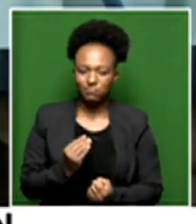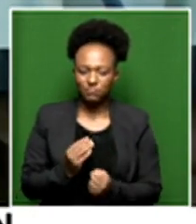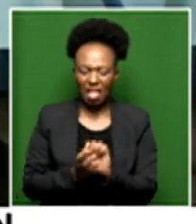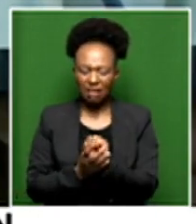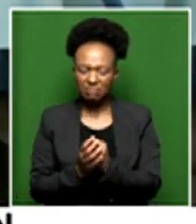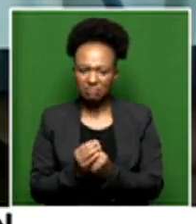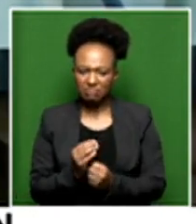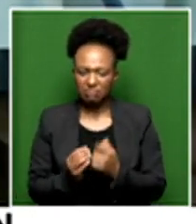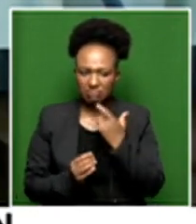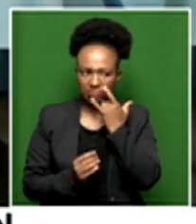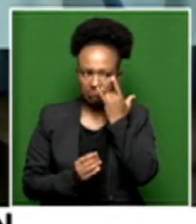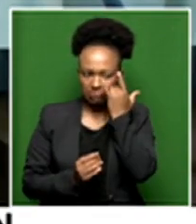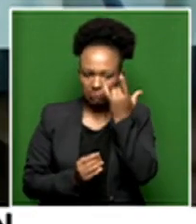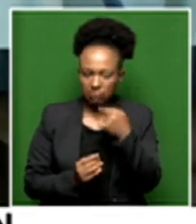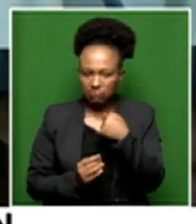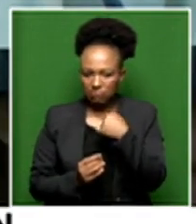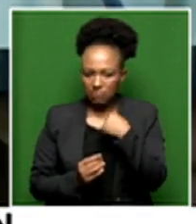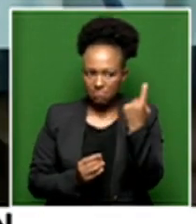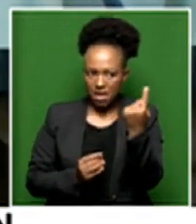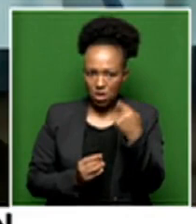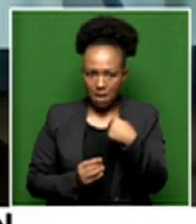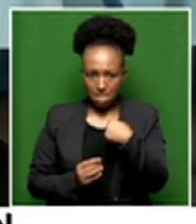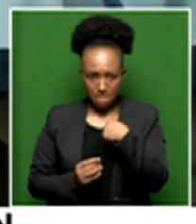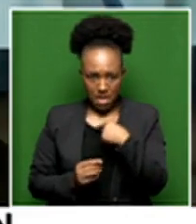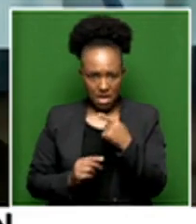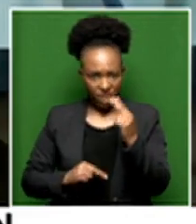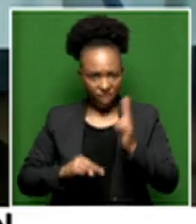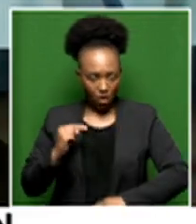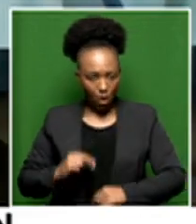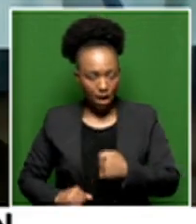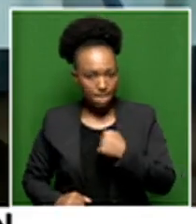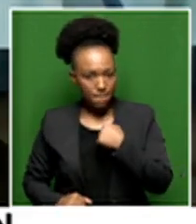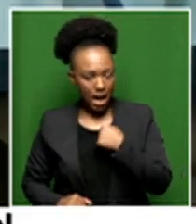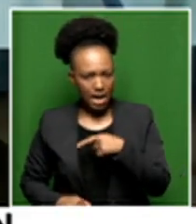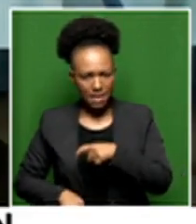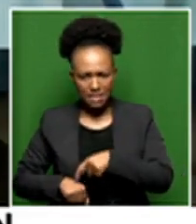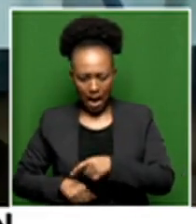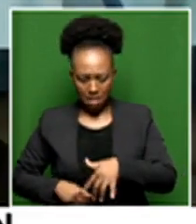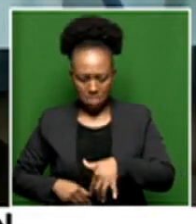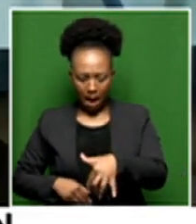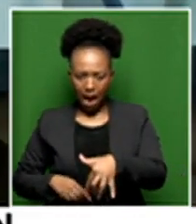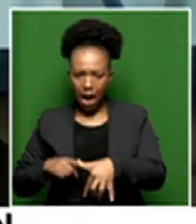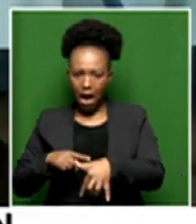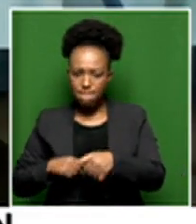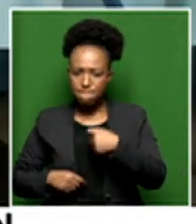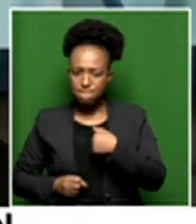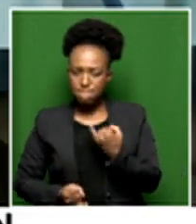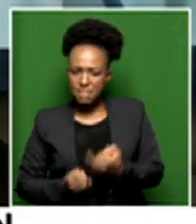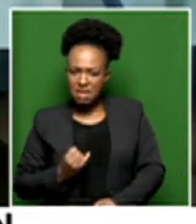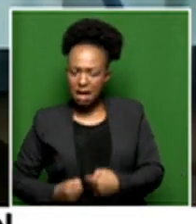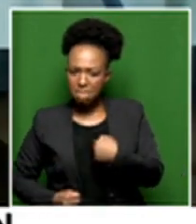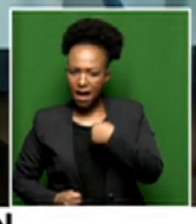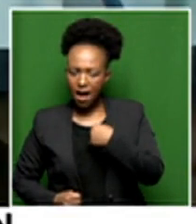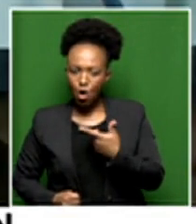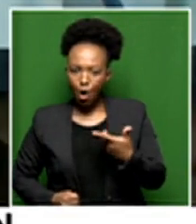Sometimes parents feel, is this something I caused? Is this something I did when I was pregnant? Or is this something that my child might have inherited from